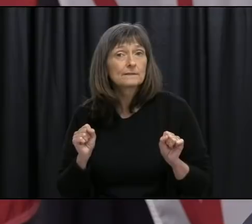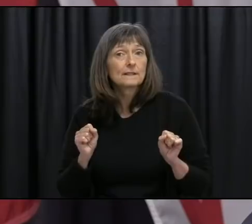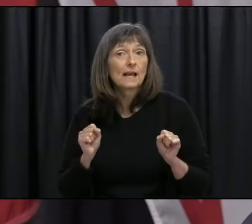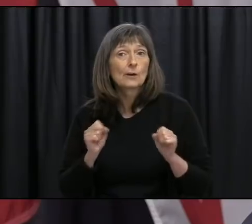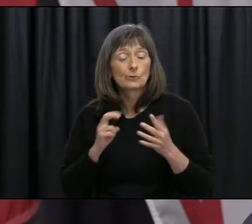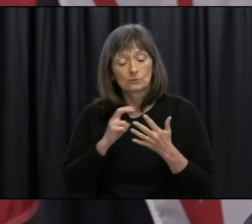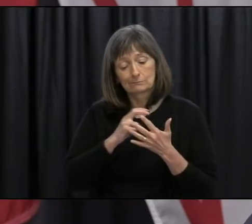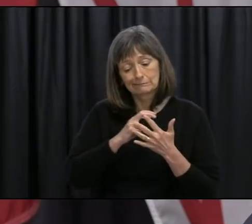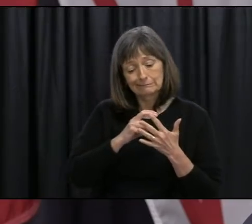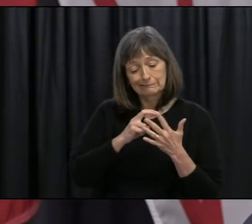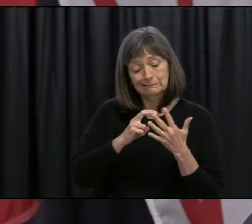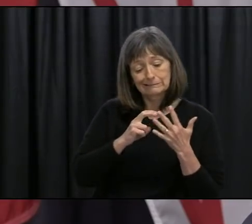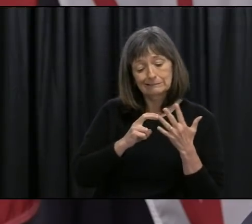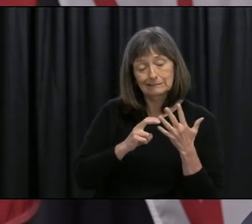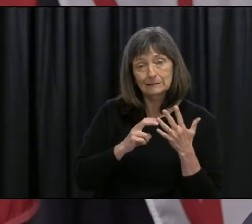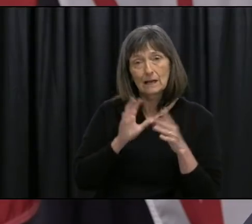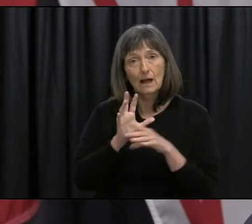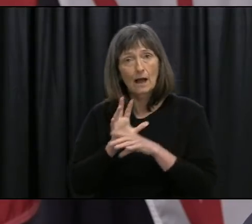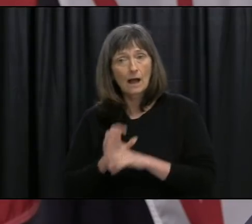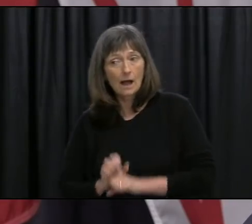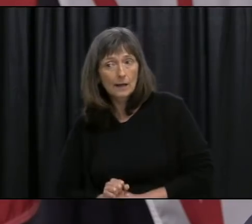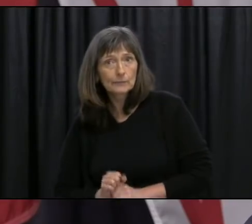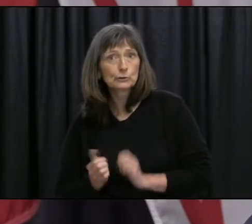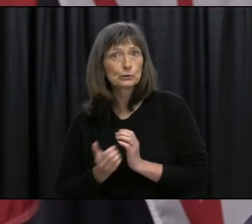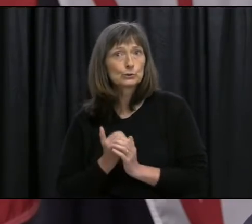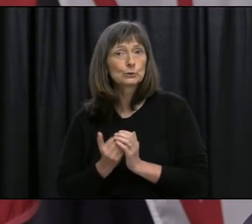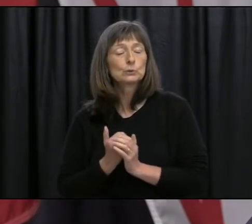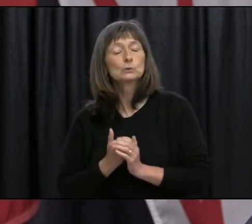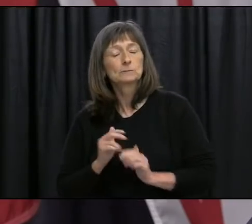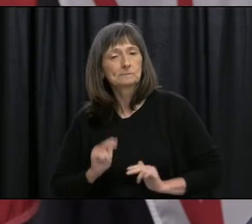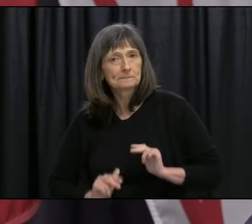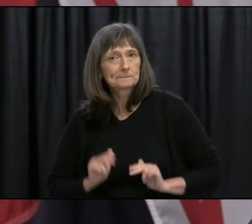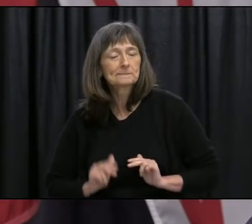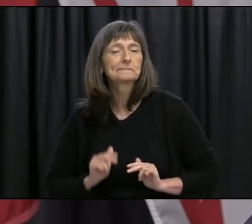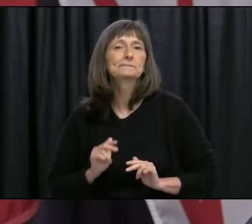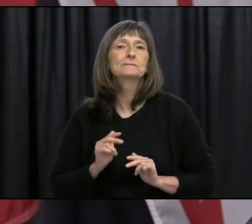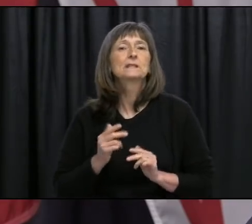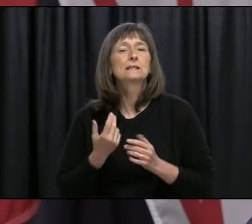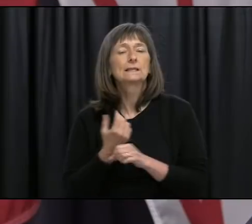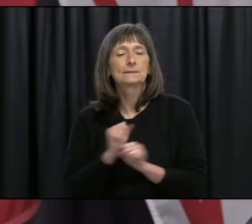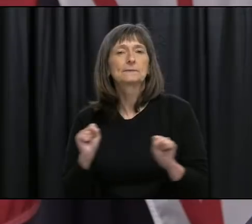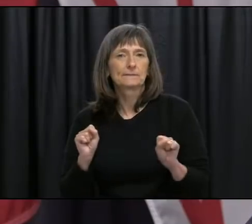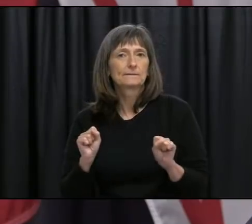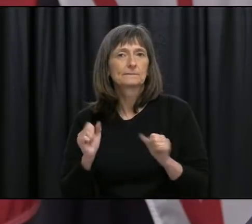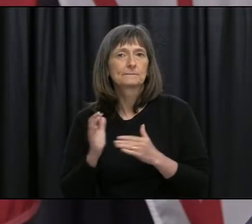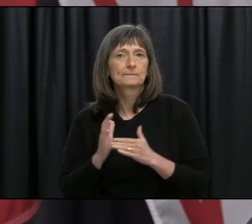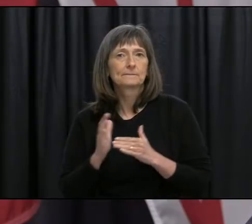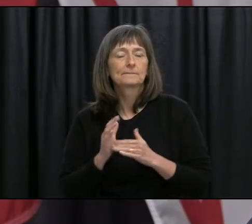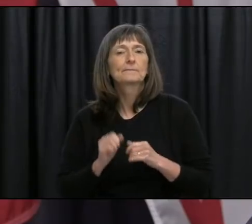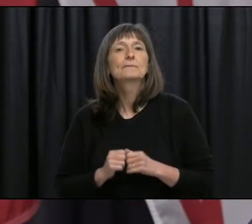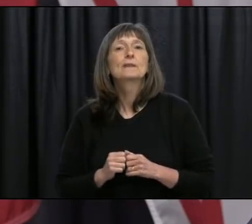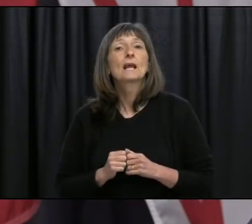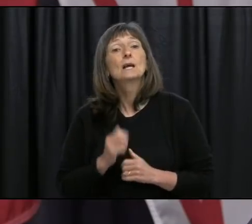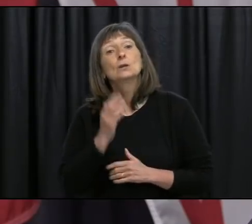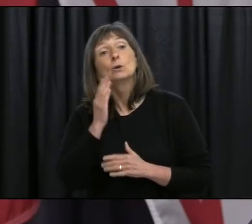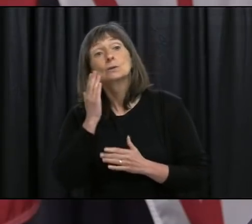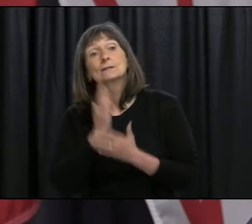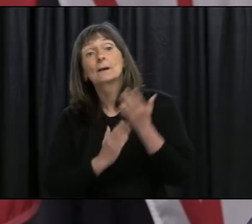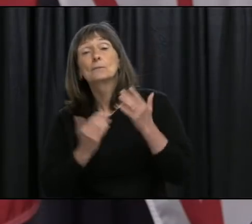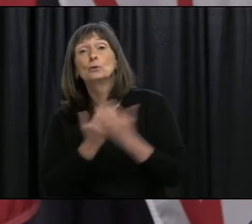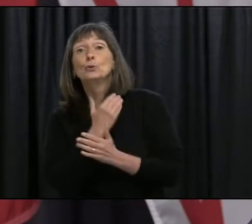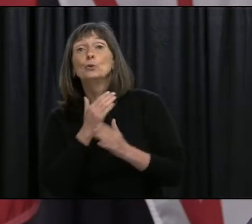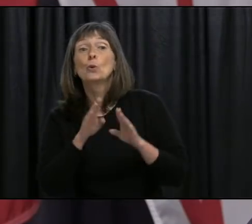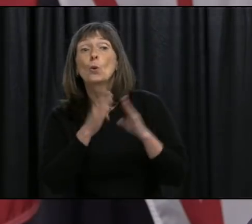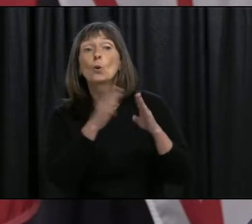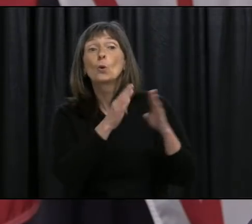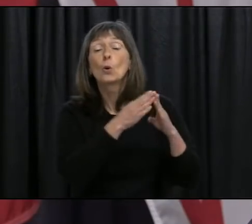new normal. The interesting of note is that I notice, as you go into, some of the services that are now open,